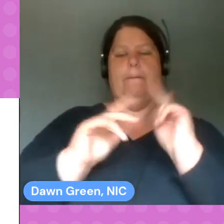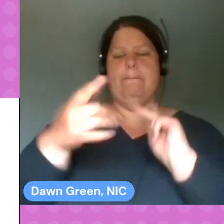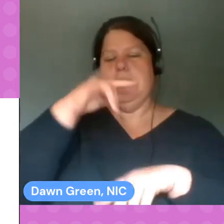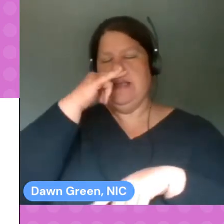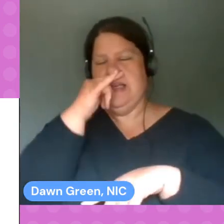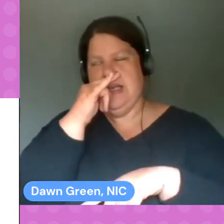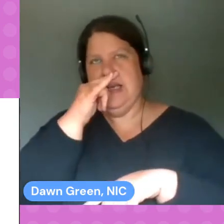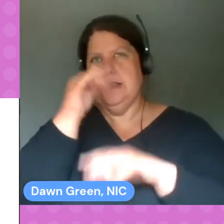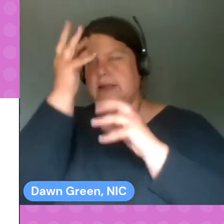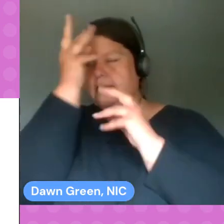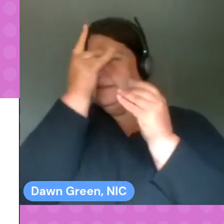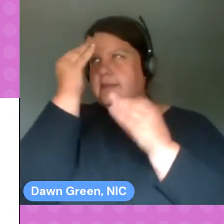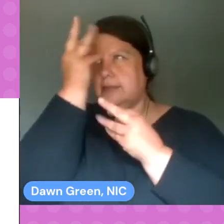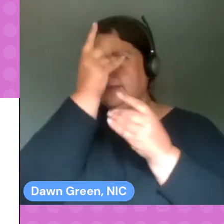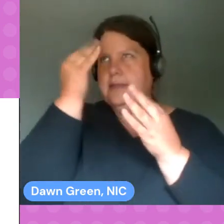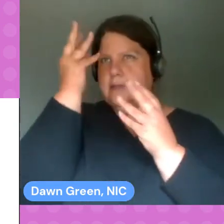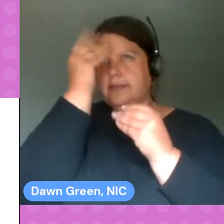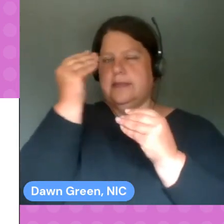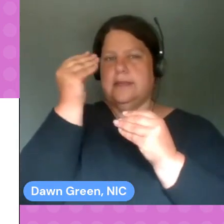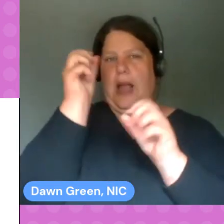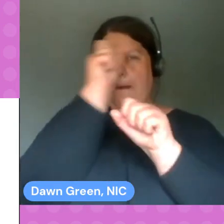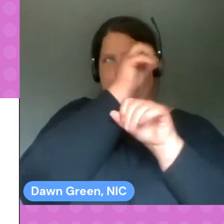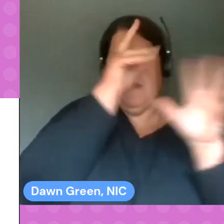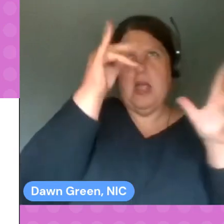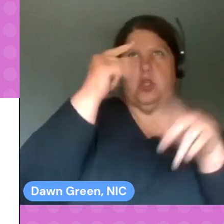create, play, share, and reflect.